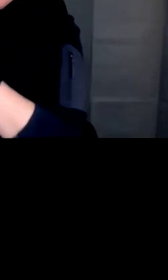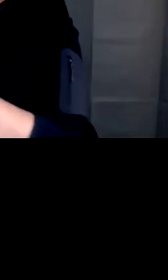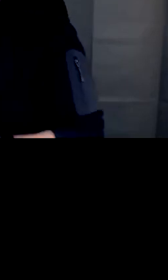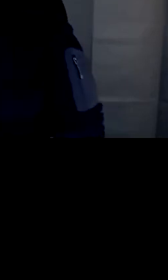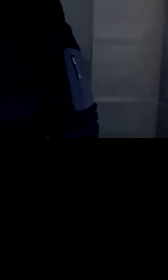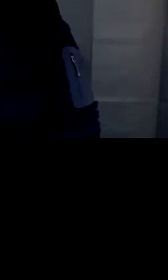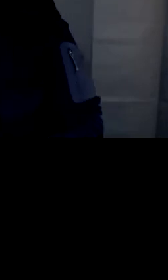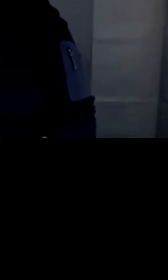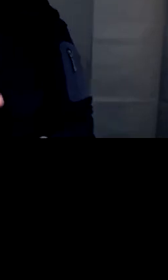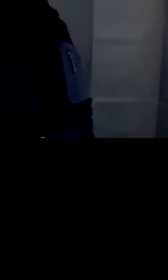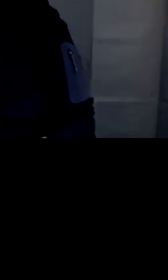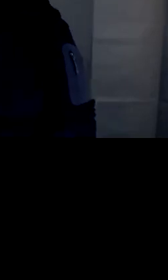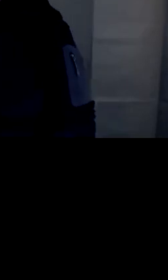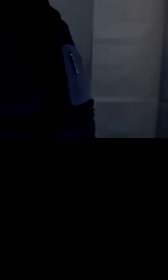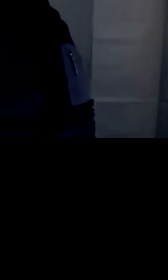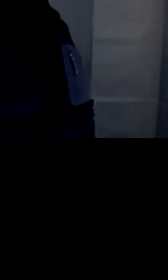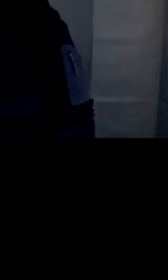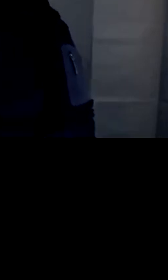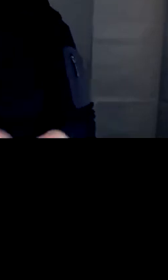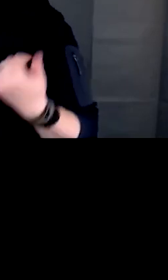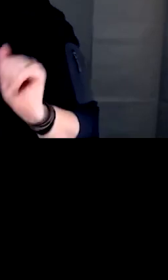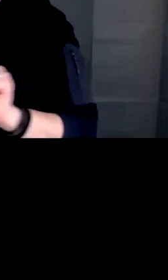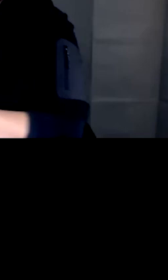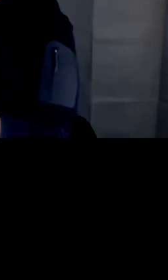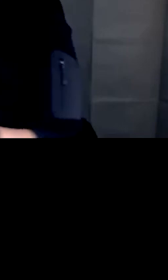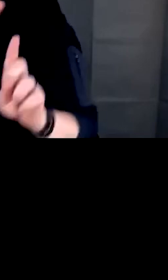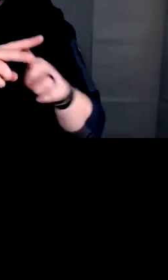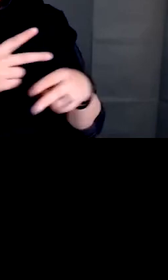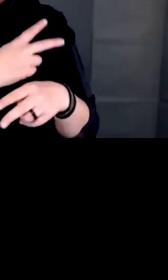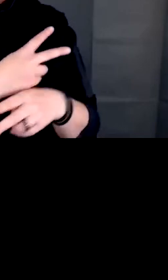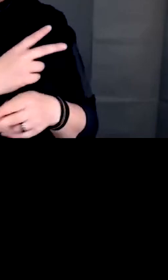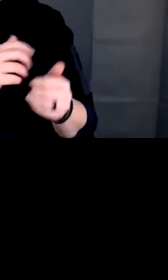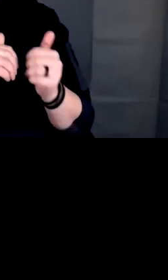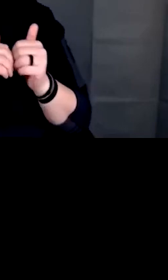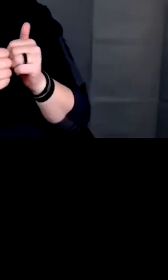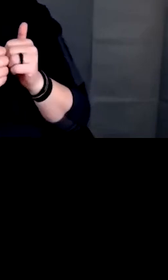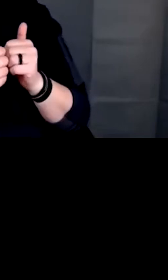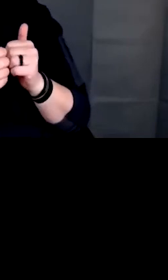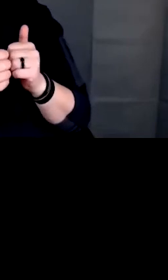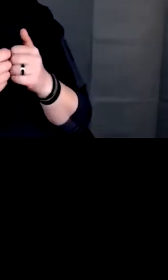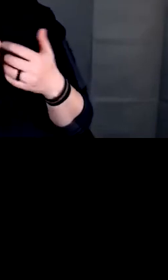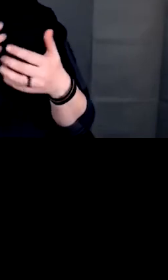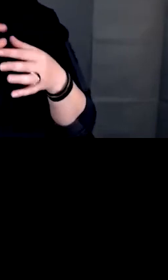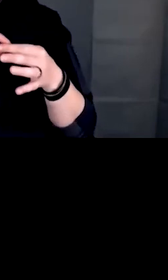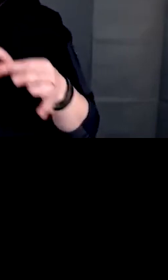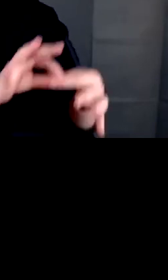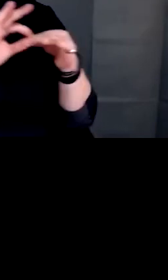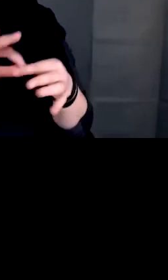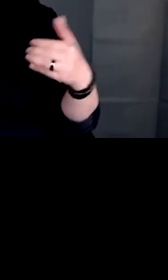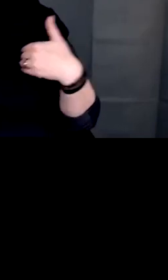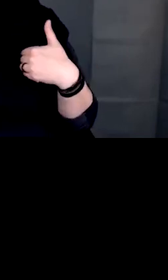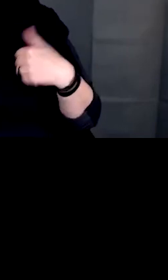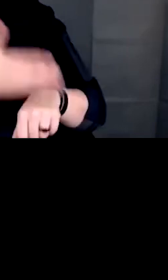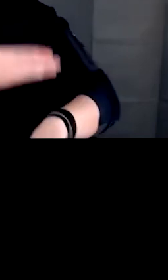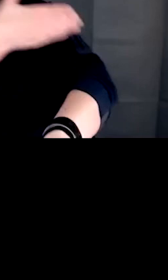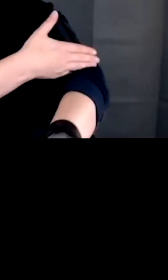to use that research to figure out how people could make their existing connections even better,